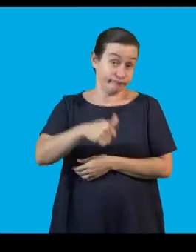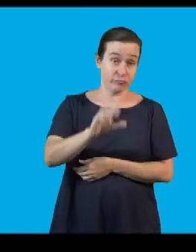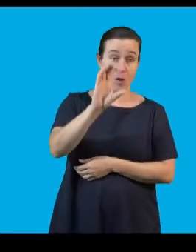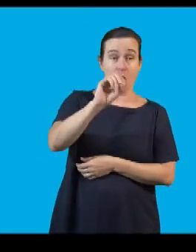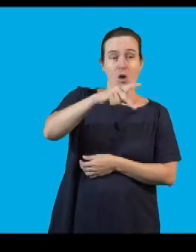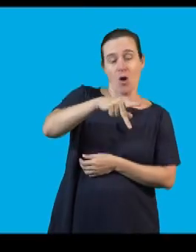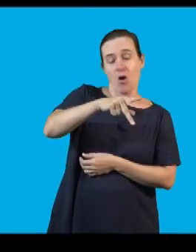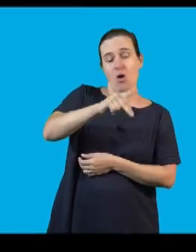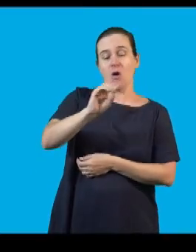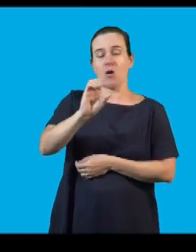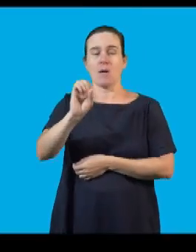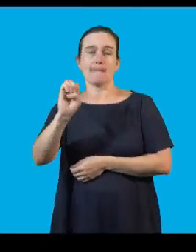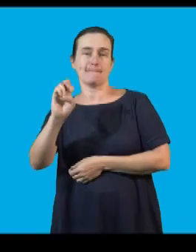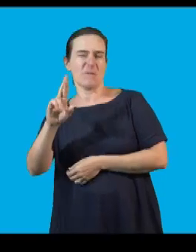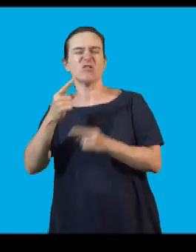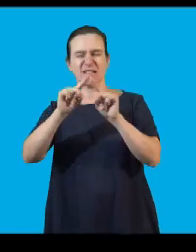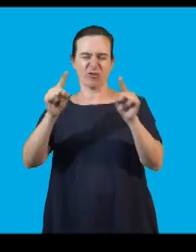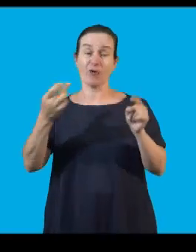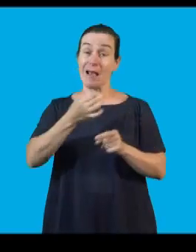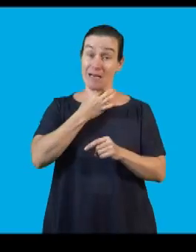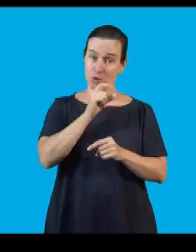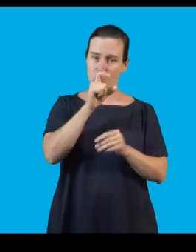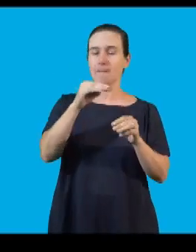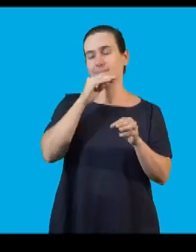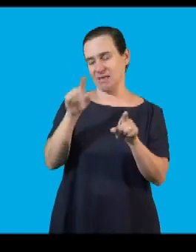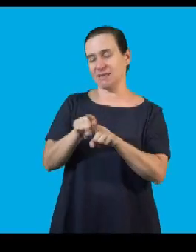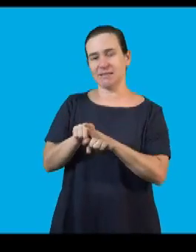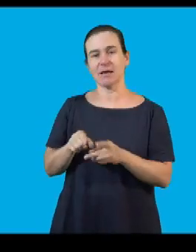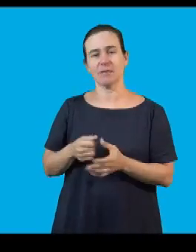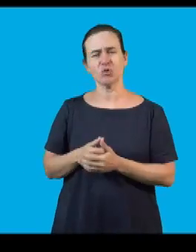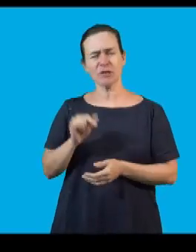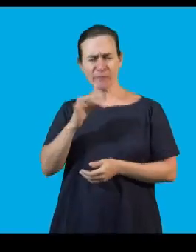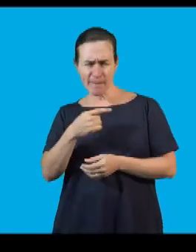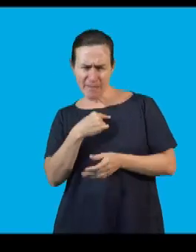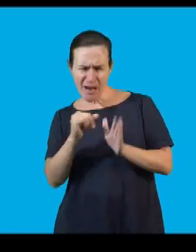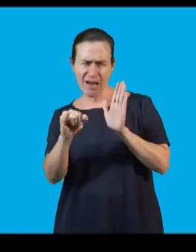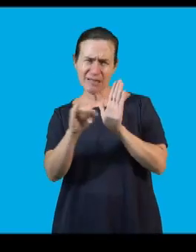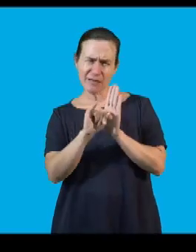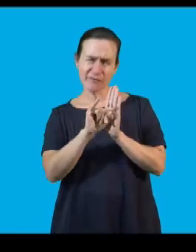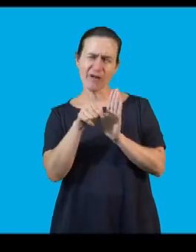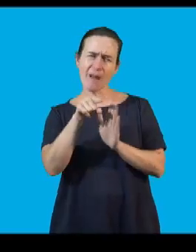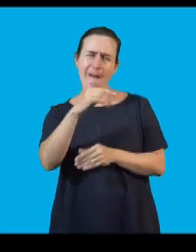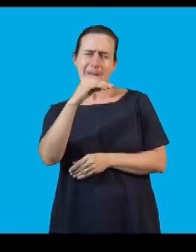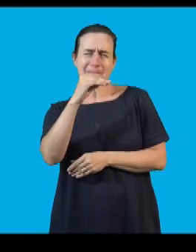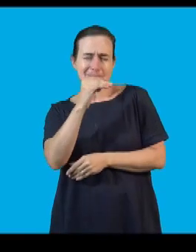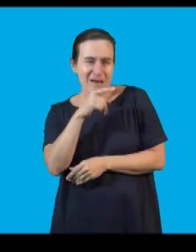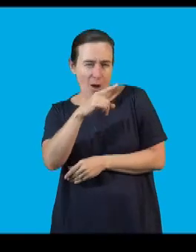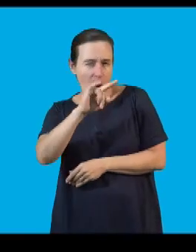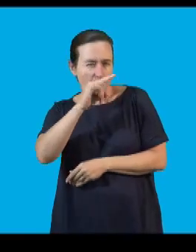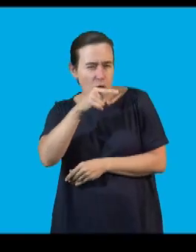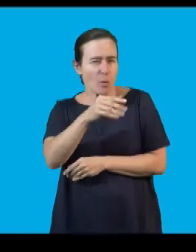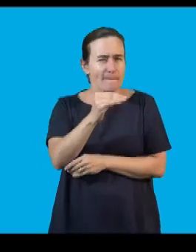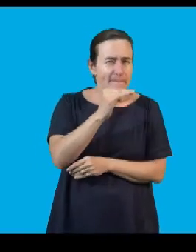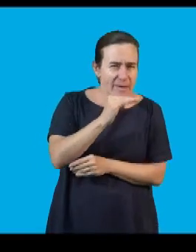or an opposer. So remember, it's very easy if you try to find the